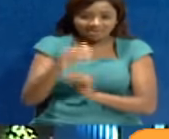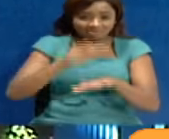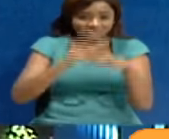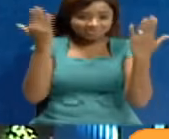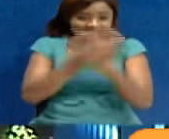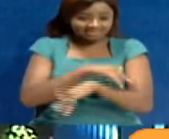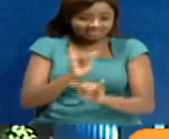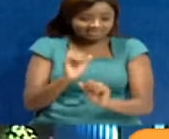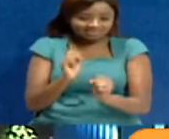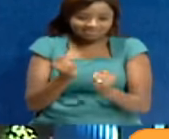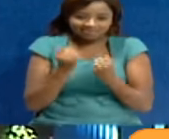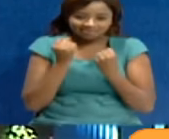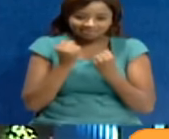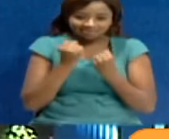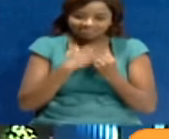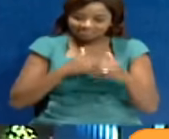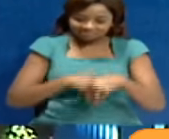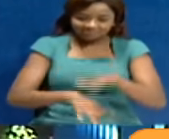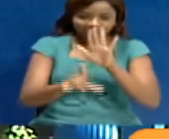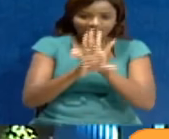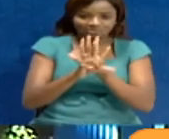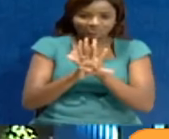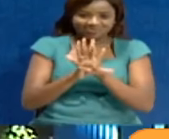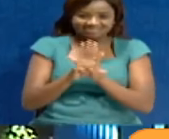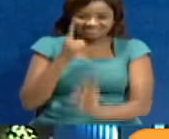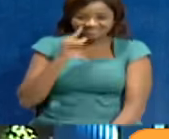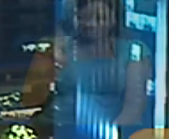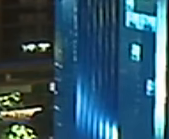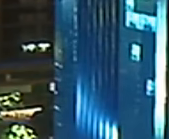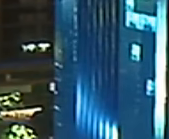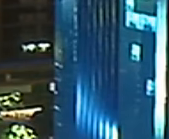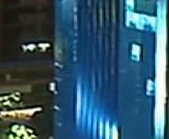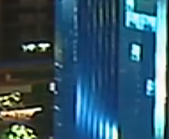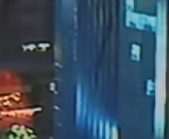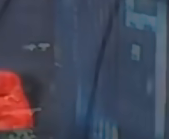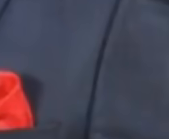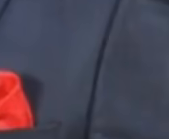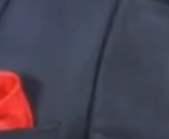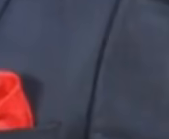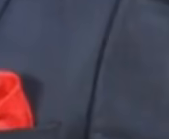night. Stay safe. Adhere to the law, and we'll see you soon. Goodbye.